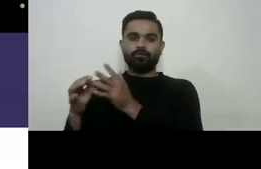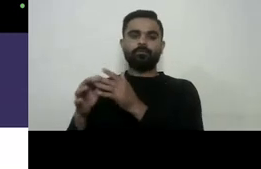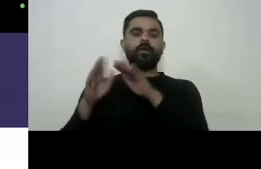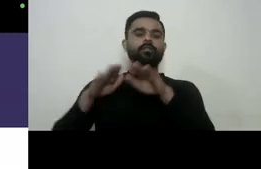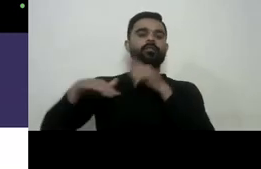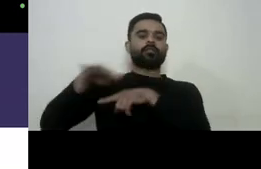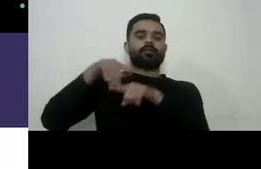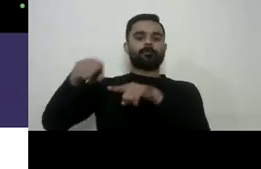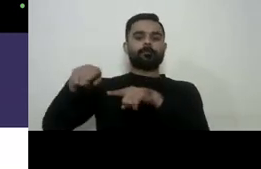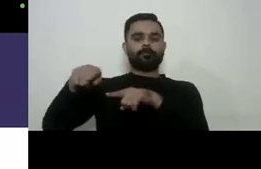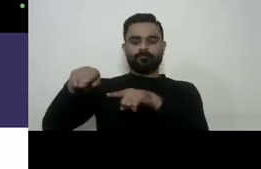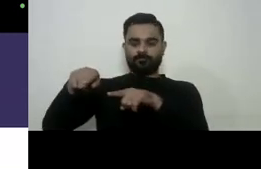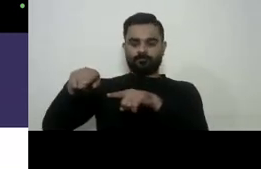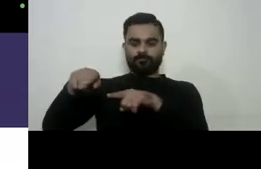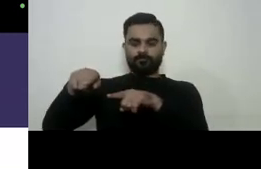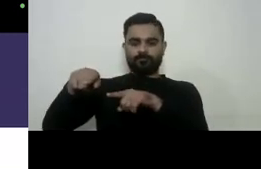depending on